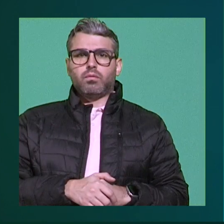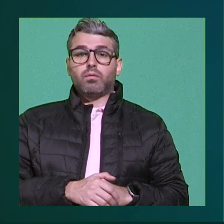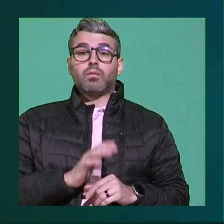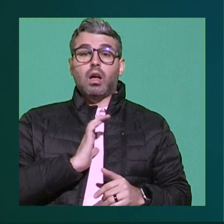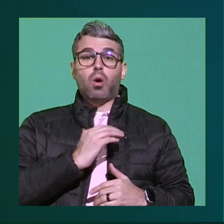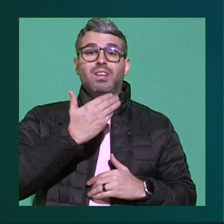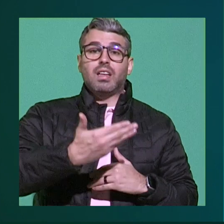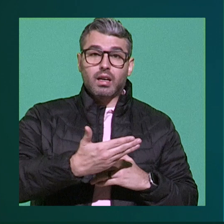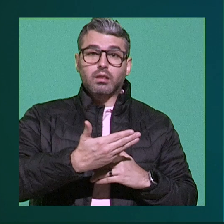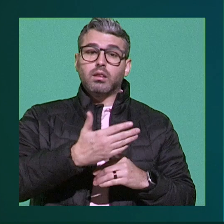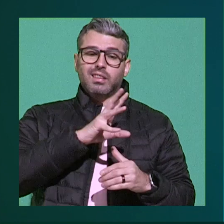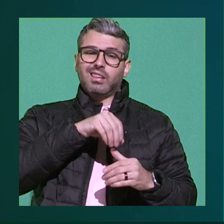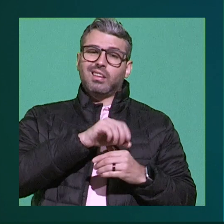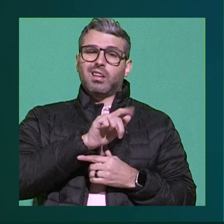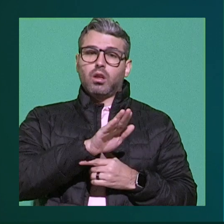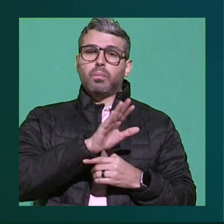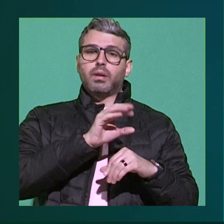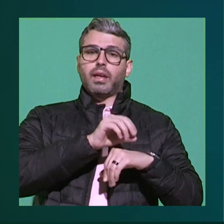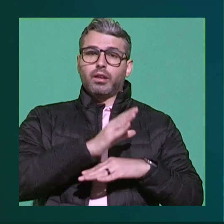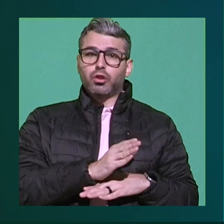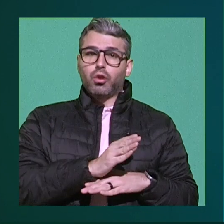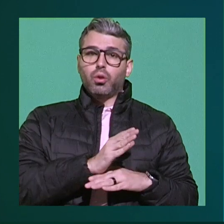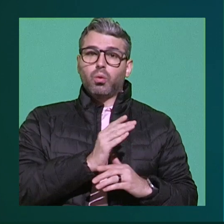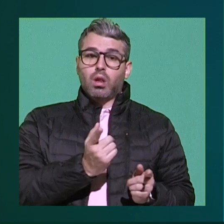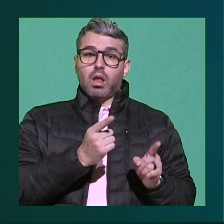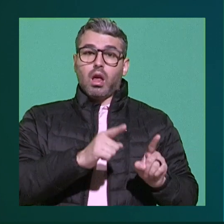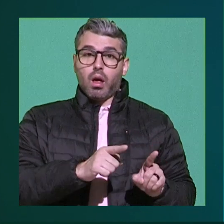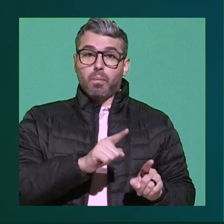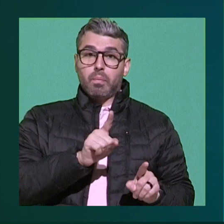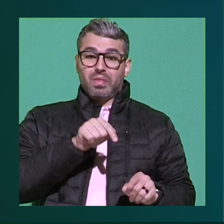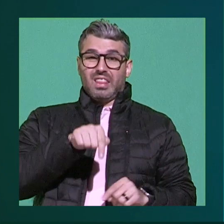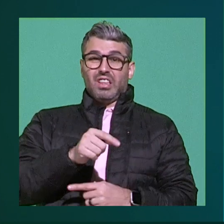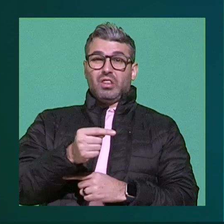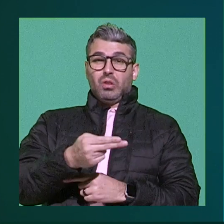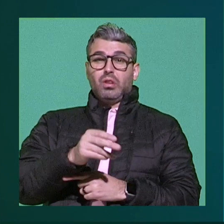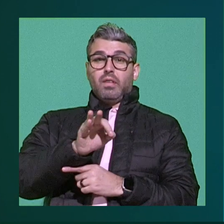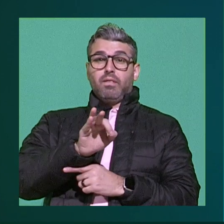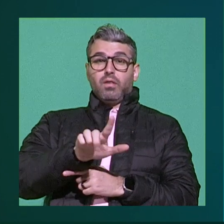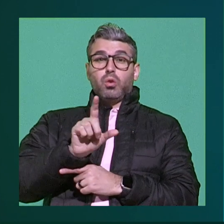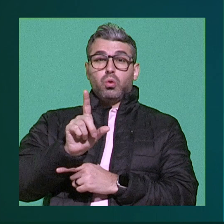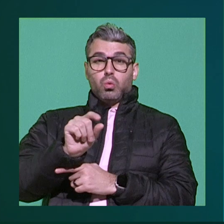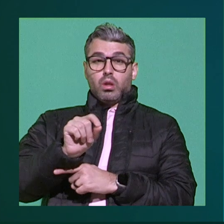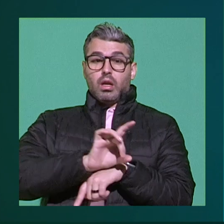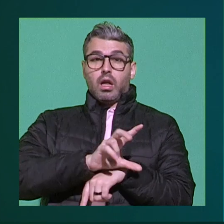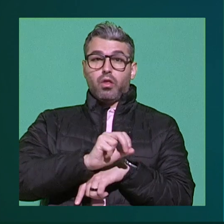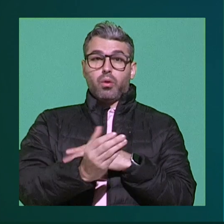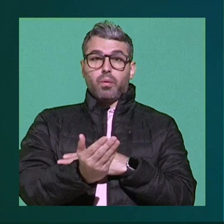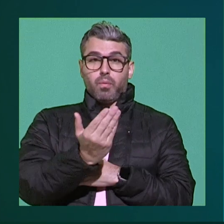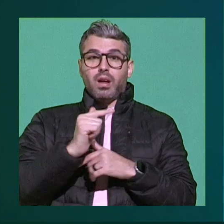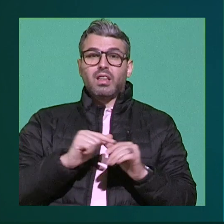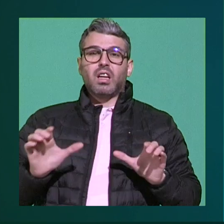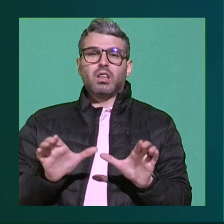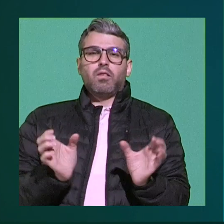Our next Interclub Council, also known as ICC, meeting is this Thursday, February 20th at 8:30 a.m. in the